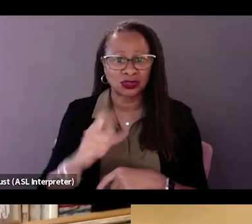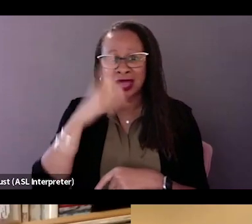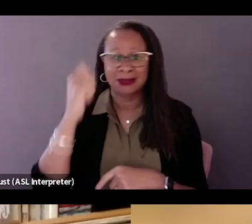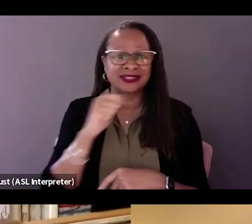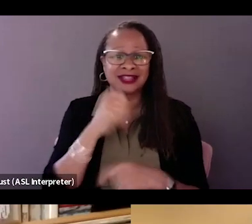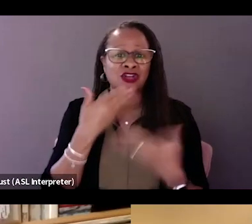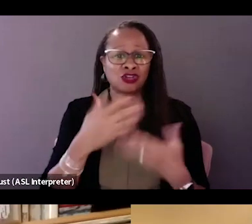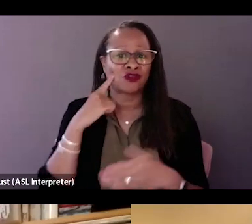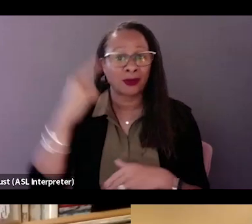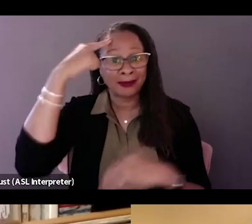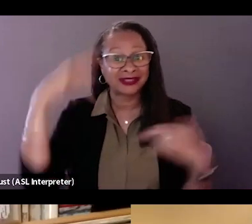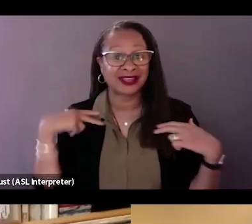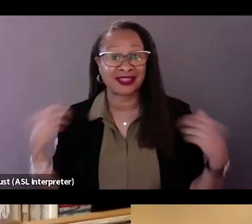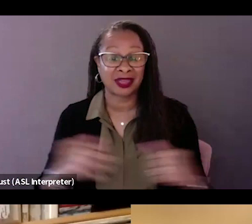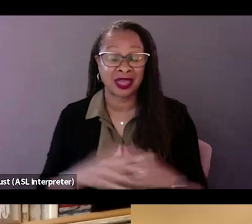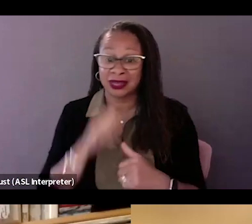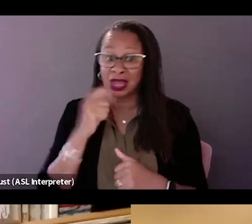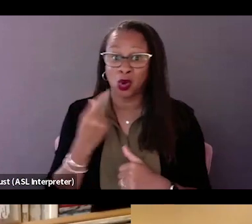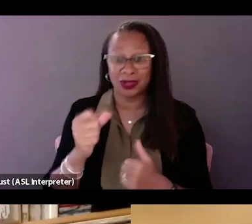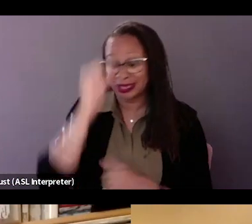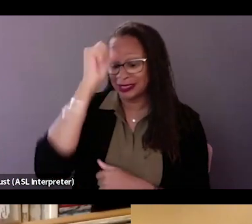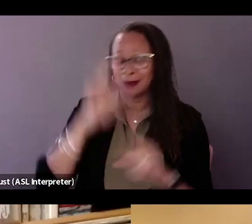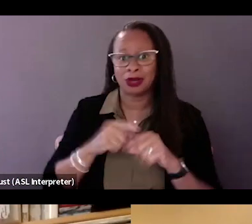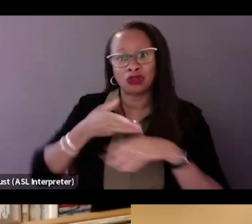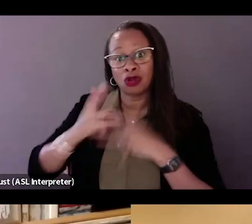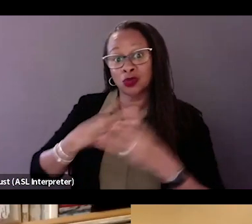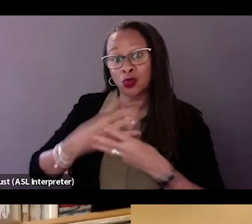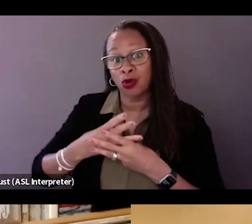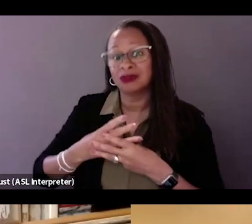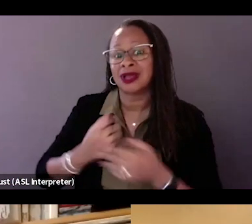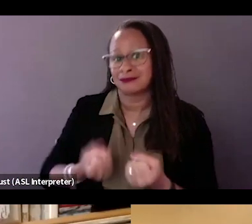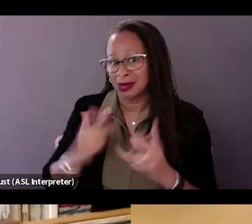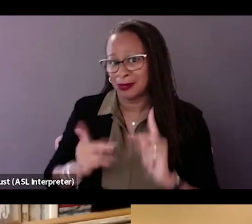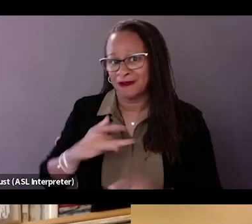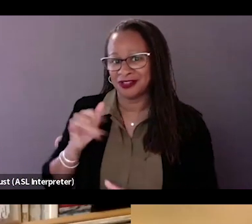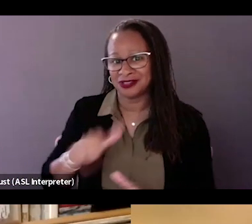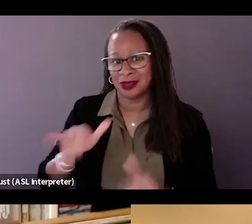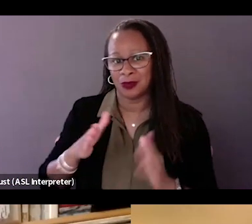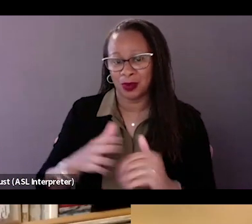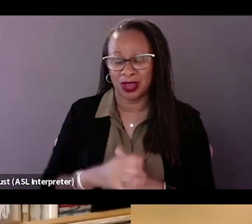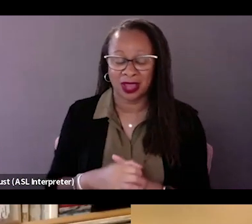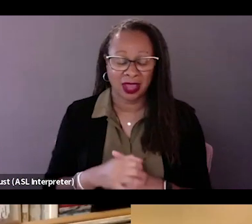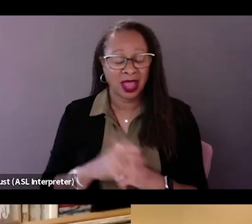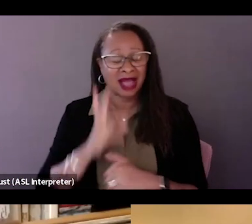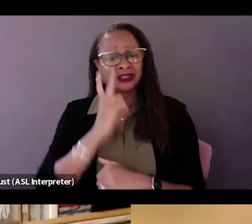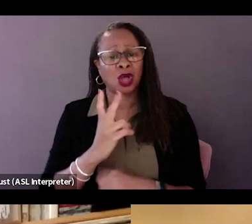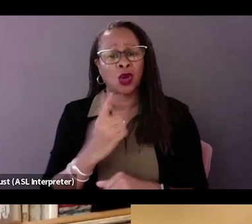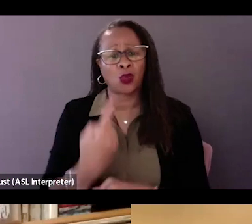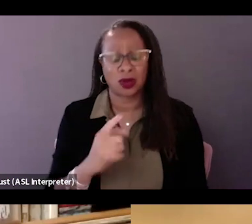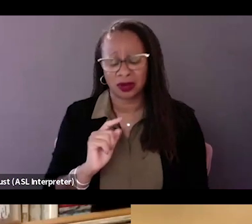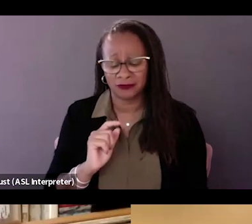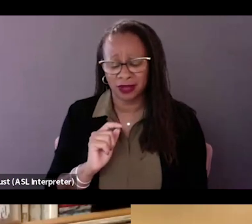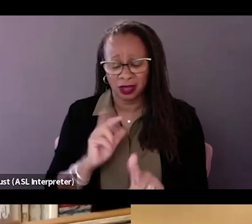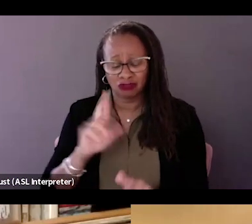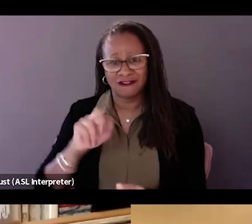health. And not just in India, across the world. I remember coming across one of Ravish's broadcasts in